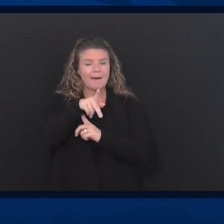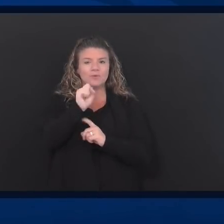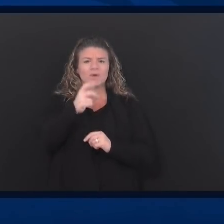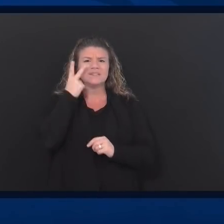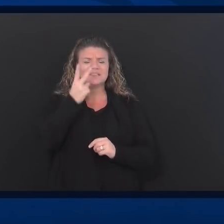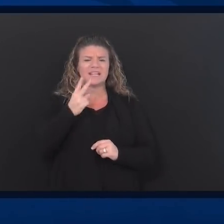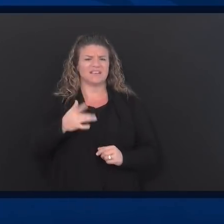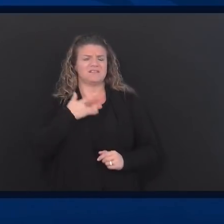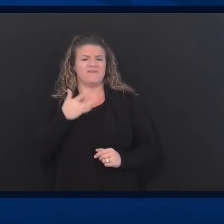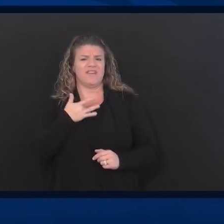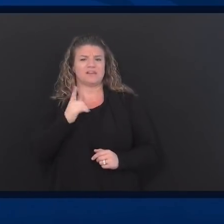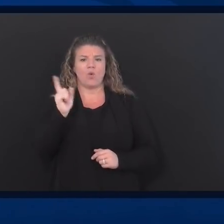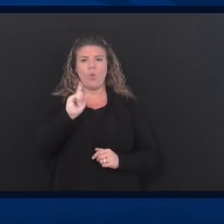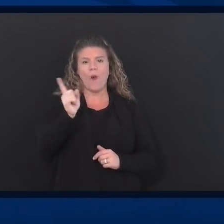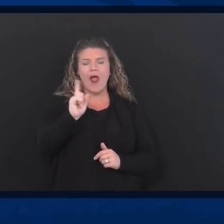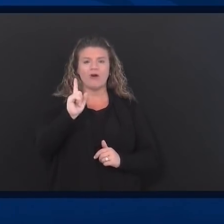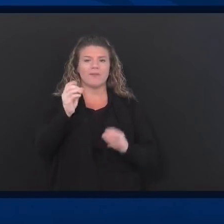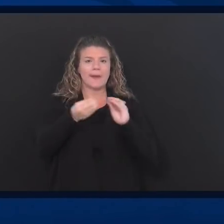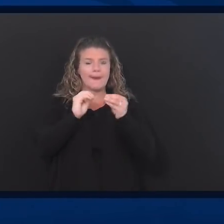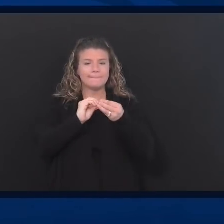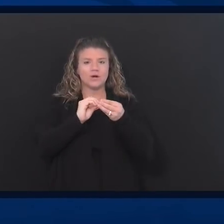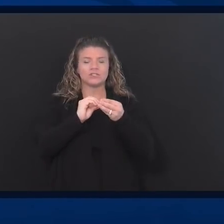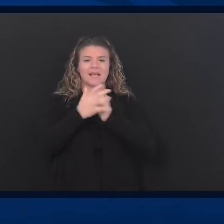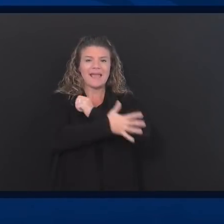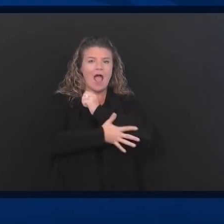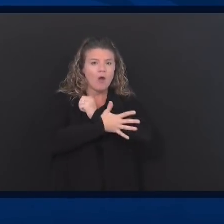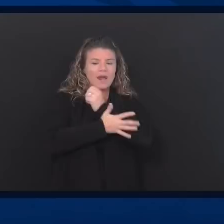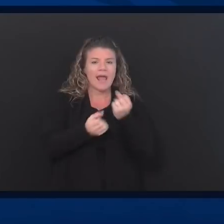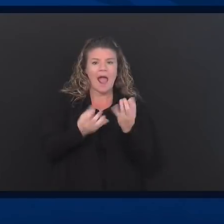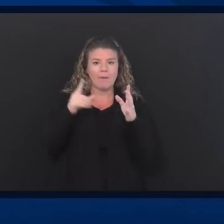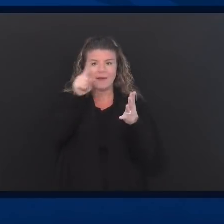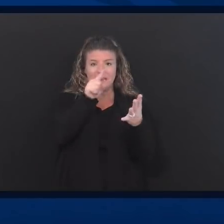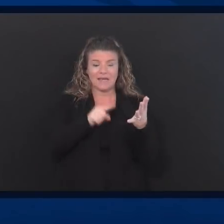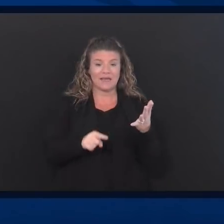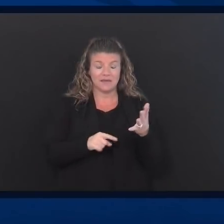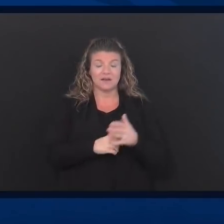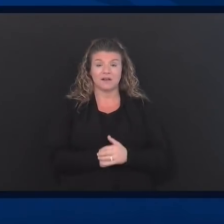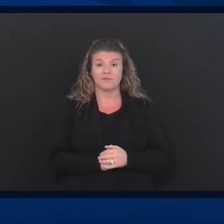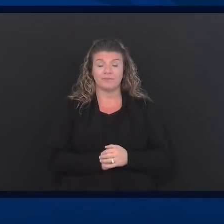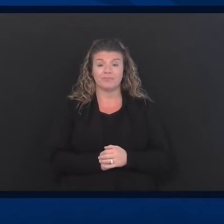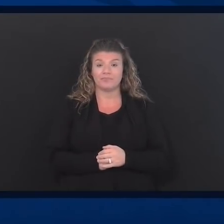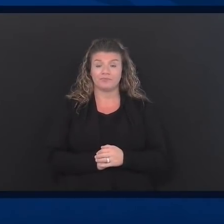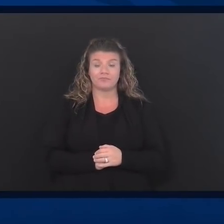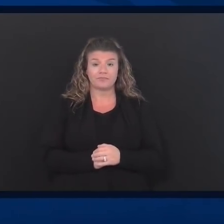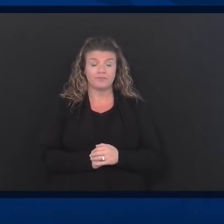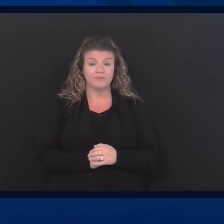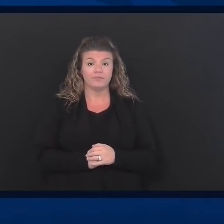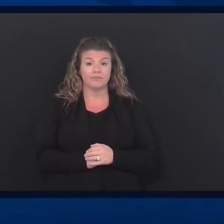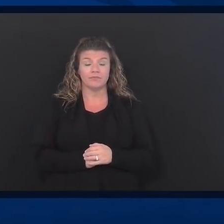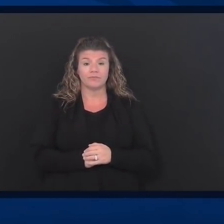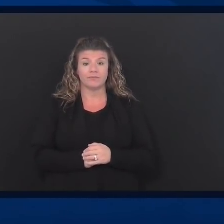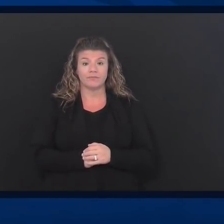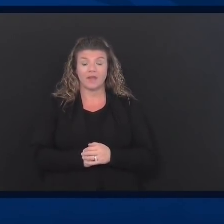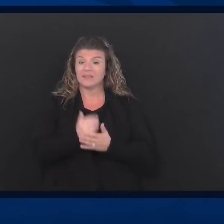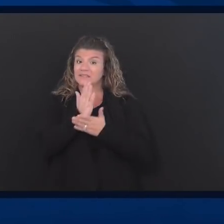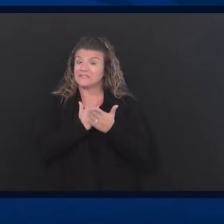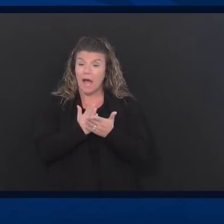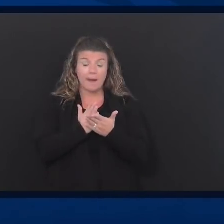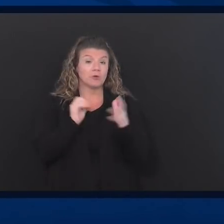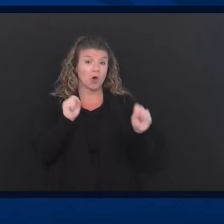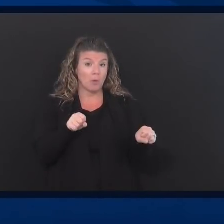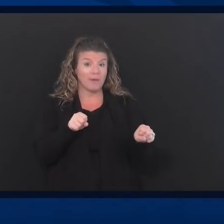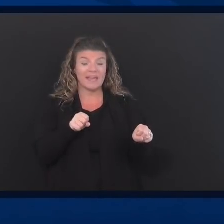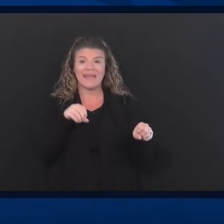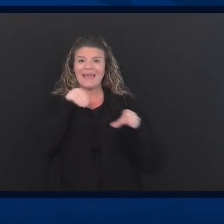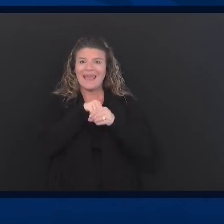where numbers are and by county. Some of those may be related to outbreaks in facilities. Some may be related